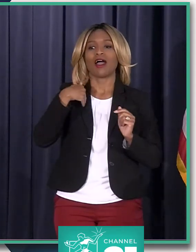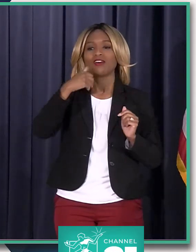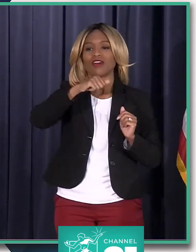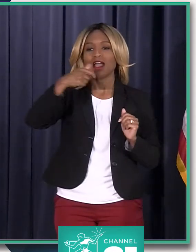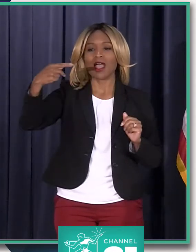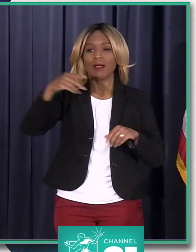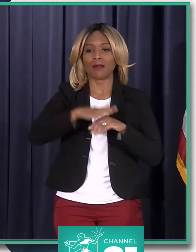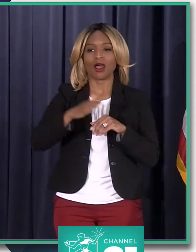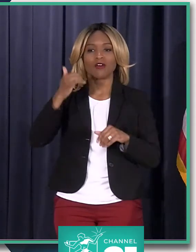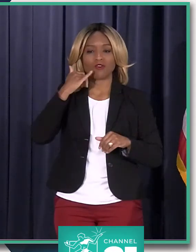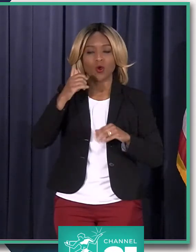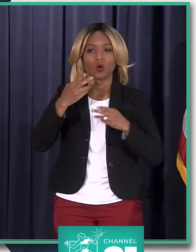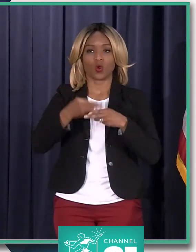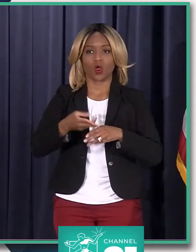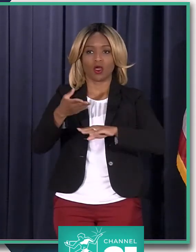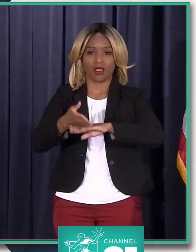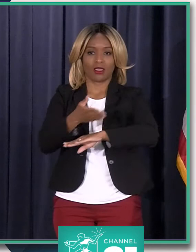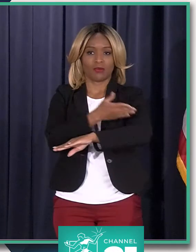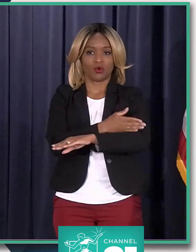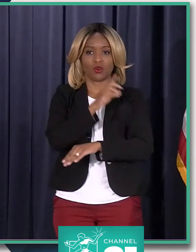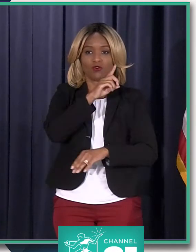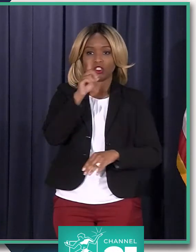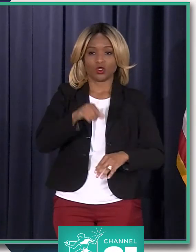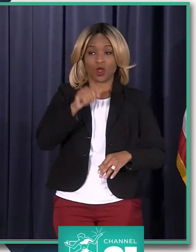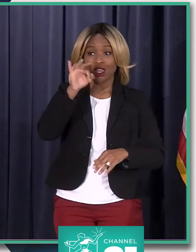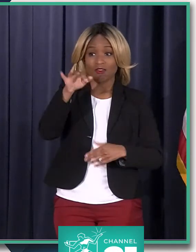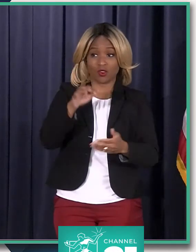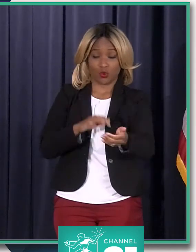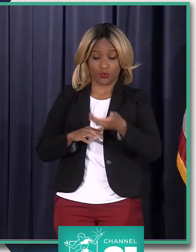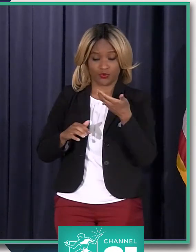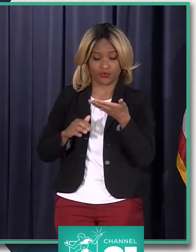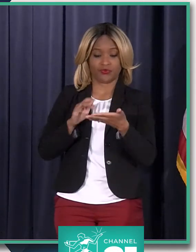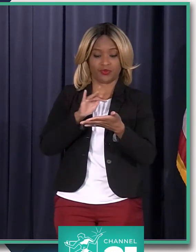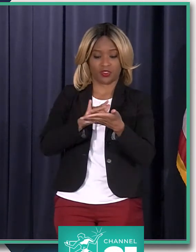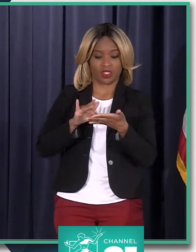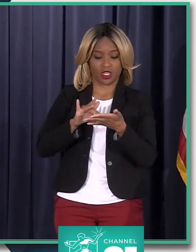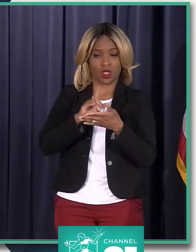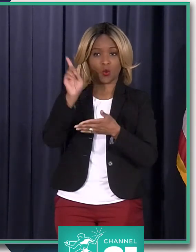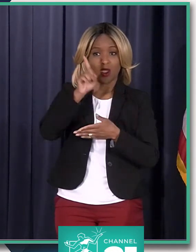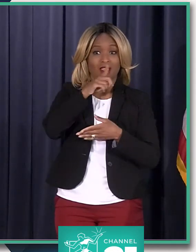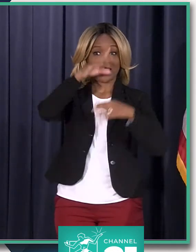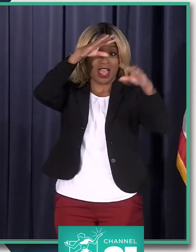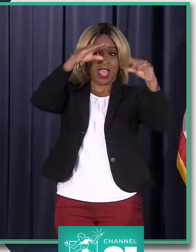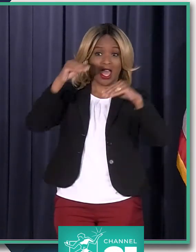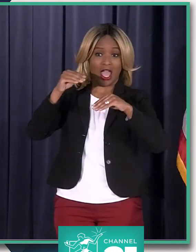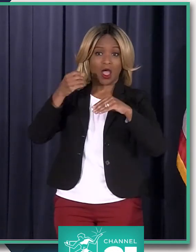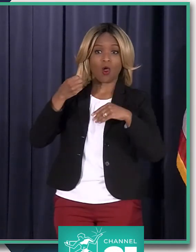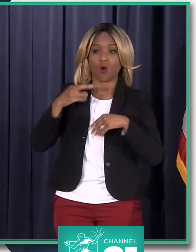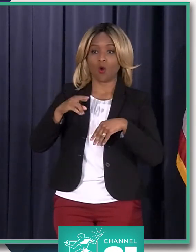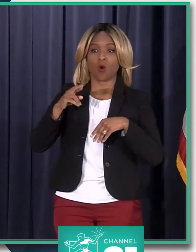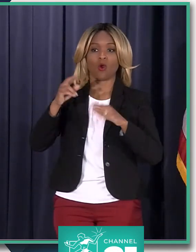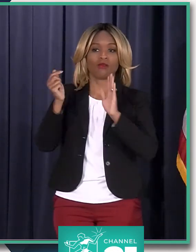phone called Improve Detroit, and if you punch in where the burned out light is or the illegal dump site is,